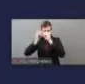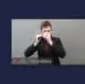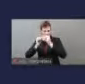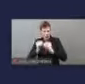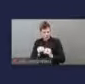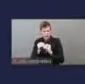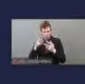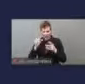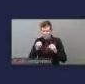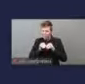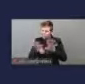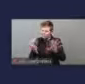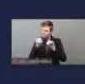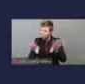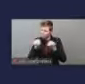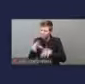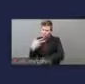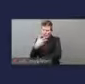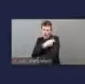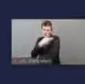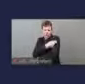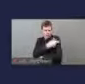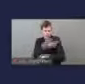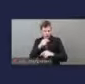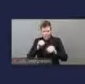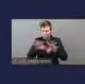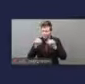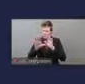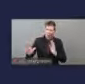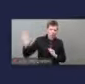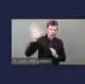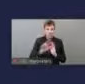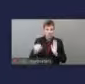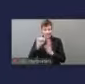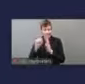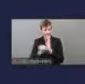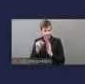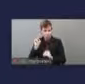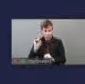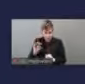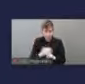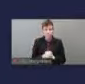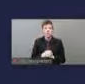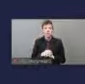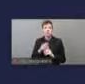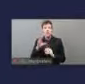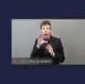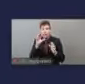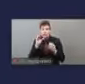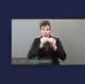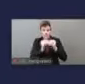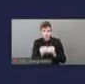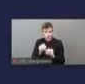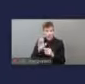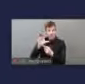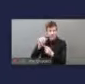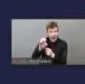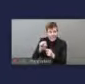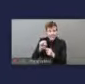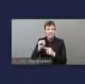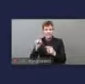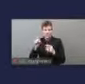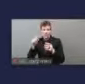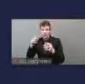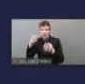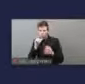But, there's a lag between cases, hospitalizations, and then what we have to report, which is the number of people that we